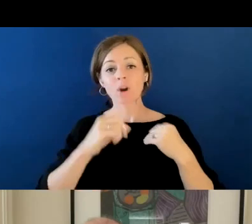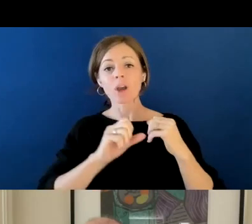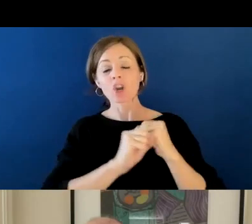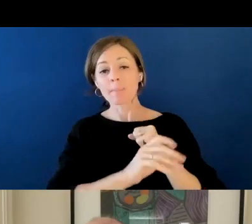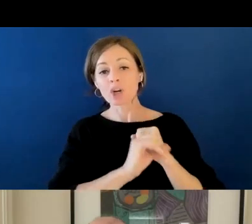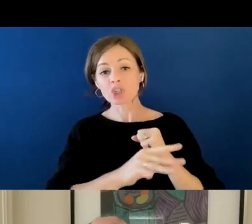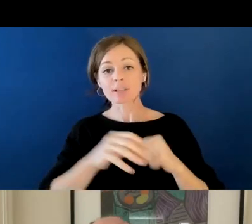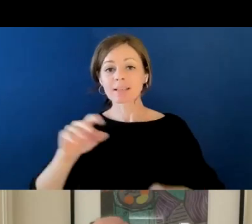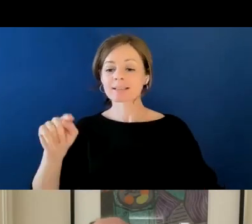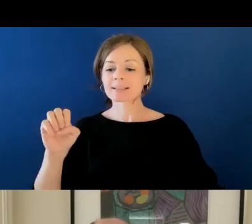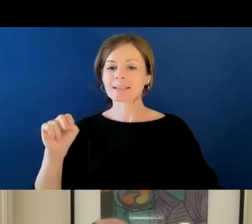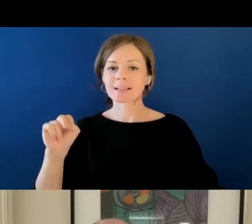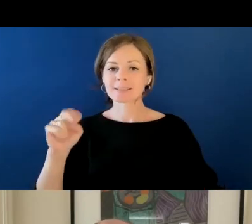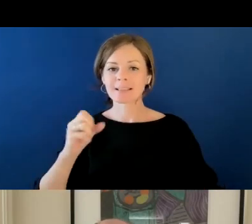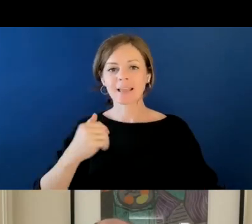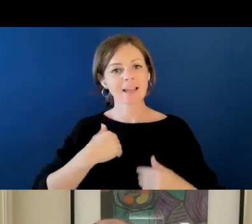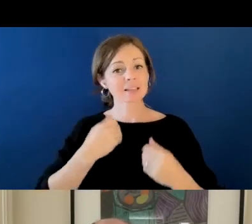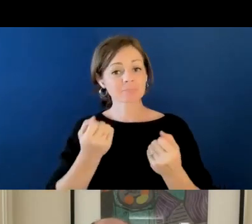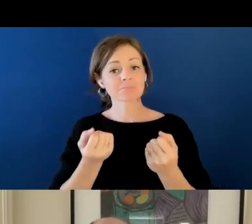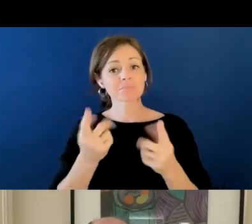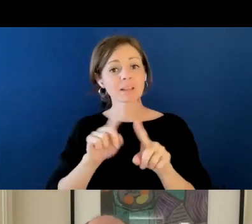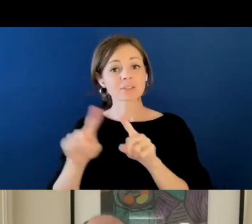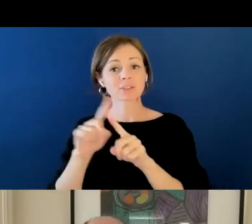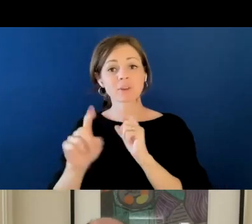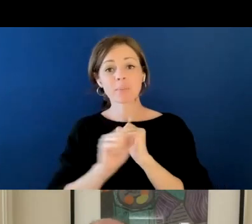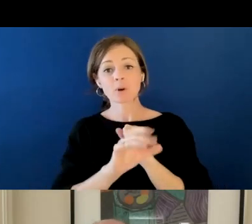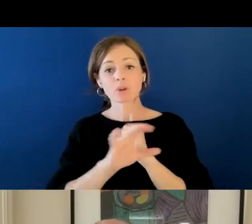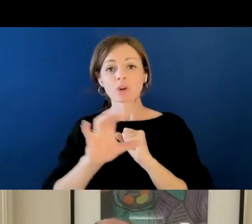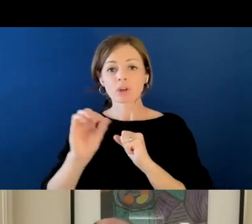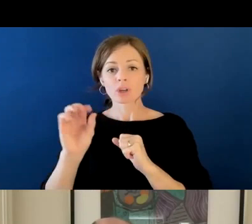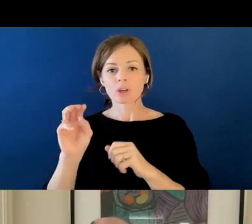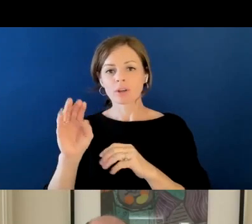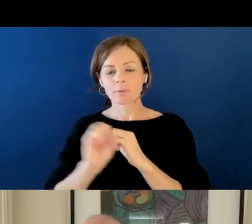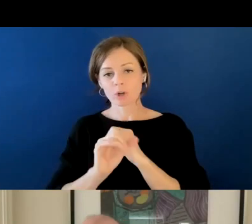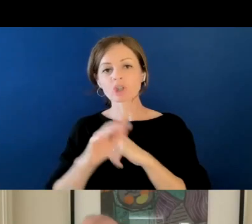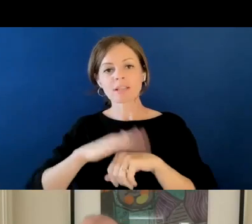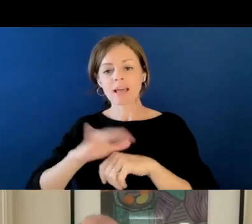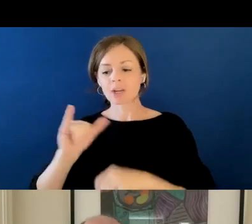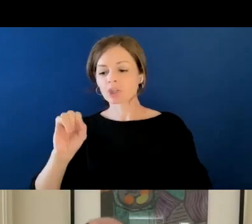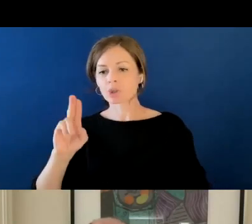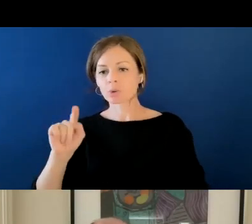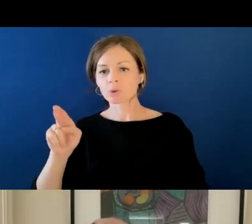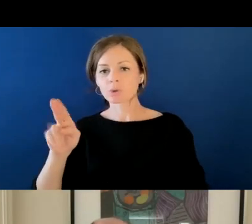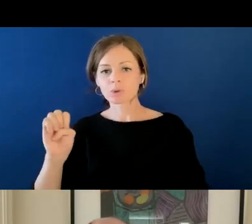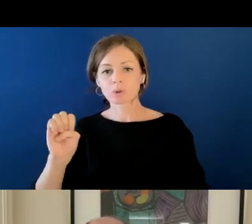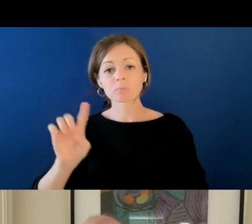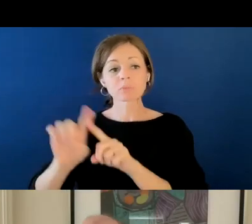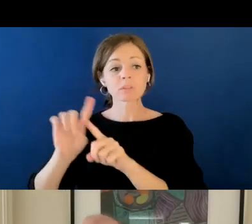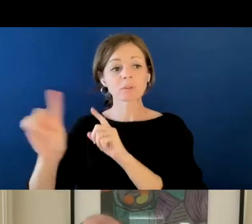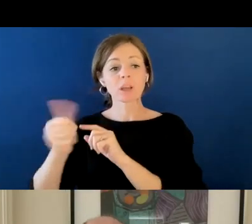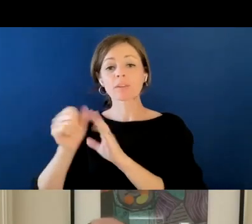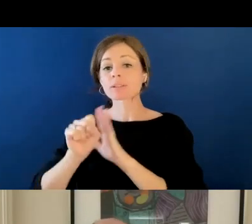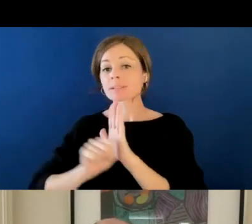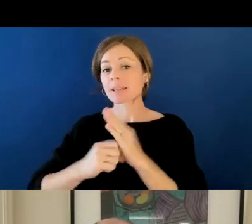has a number of promotional commercials on YouTube And there are a number of other states that have public